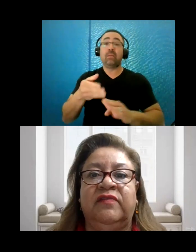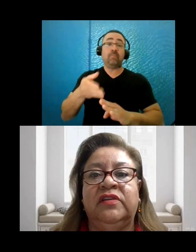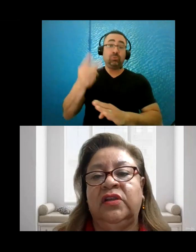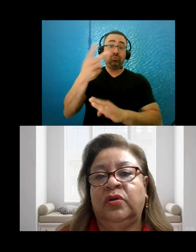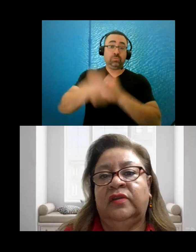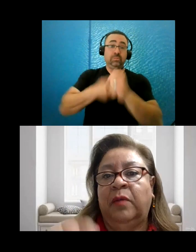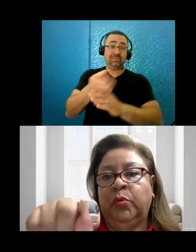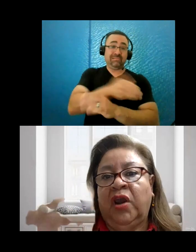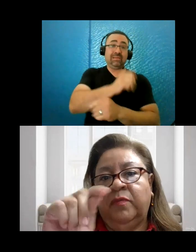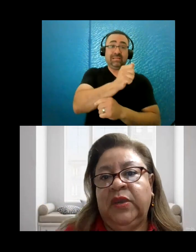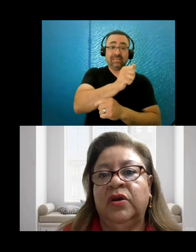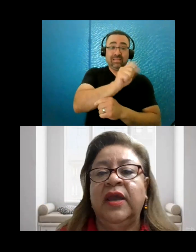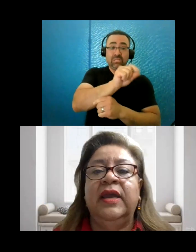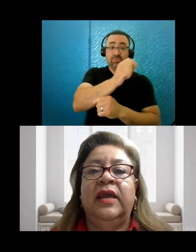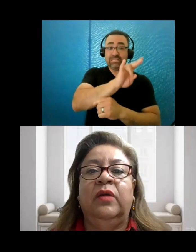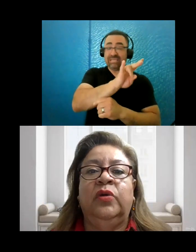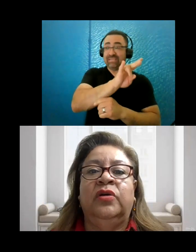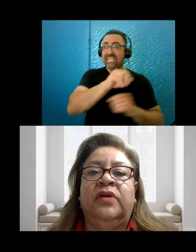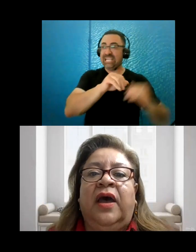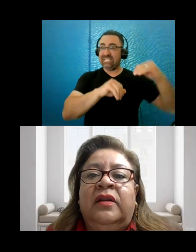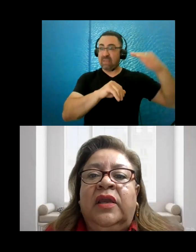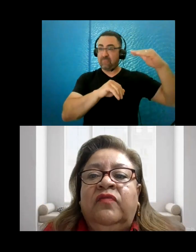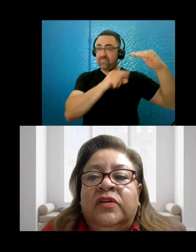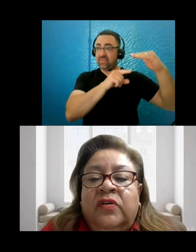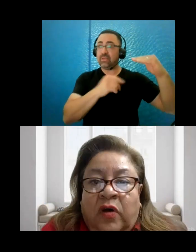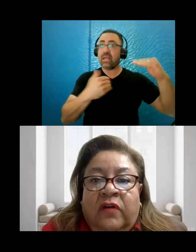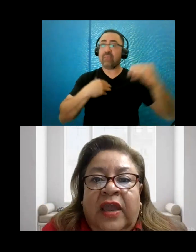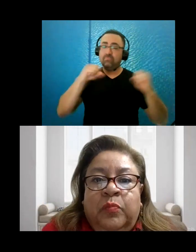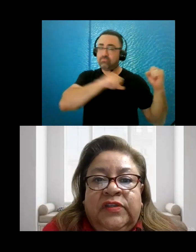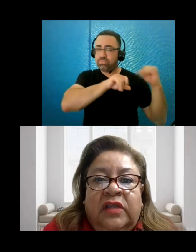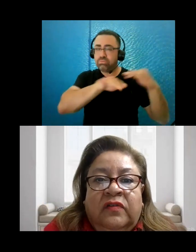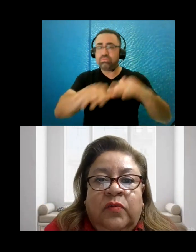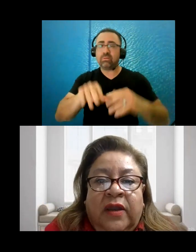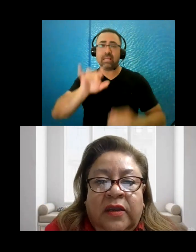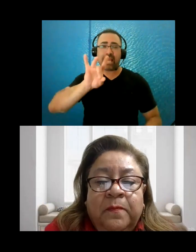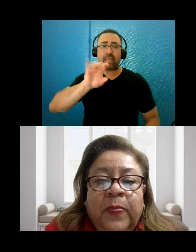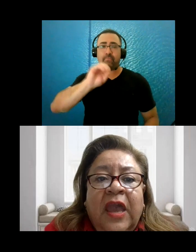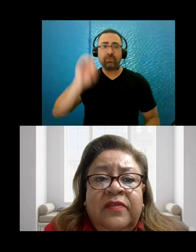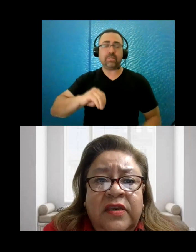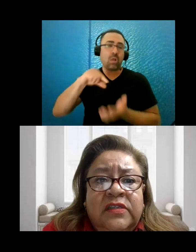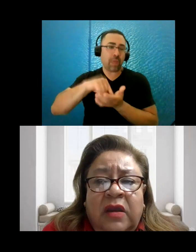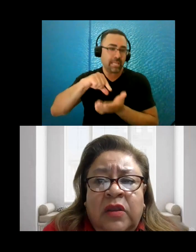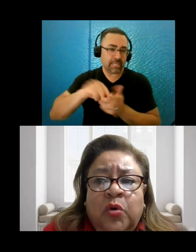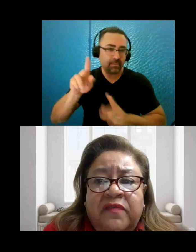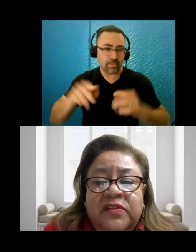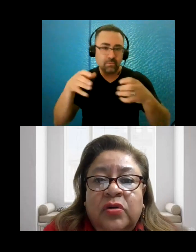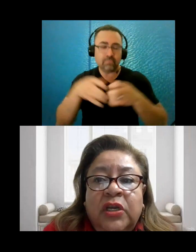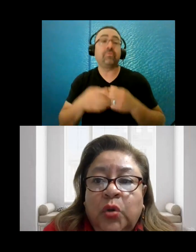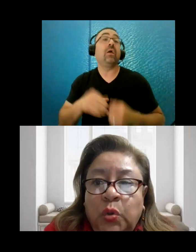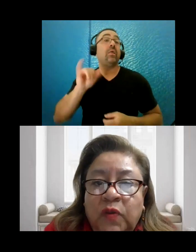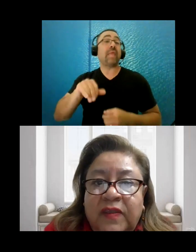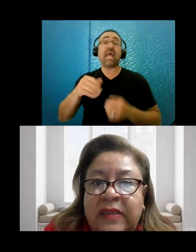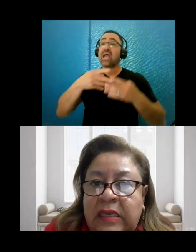is the 17 on the top graph up here, we also had an influx of 8% of Iraqi. These demographics